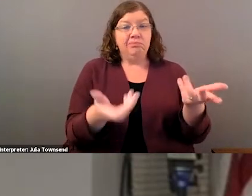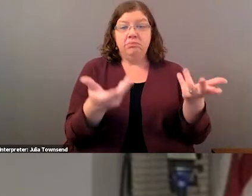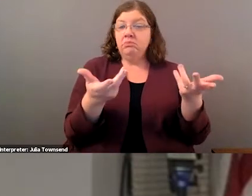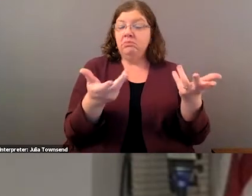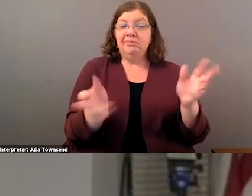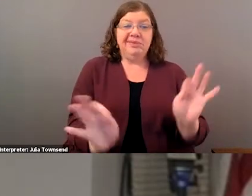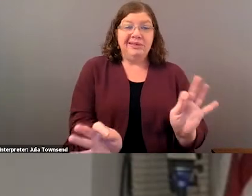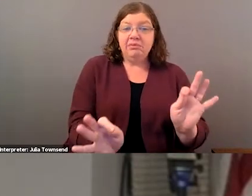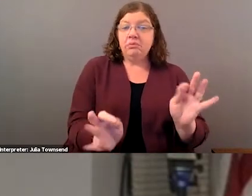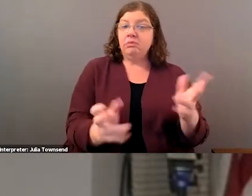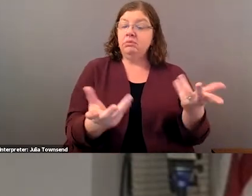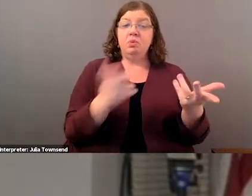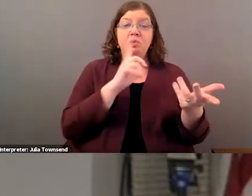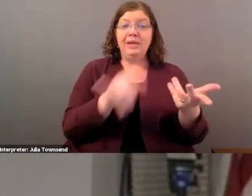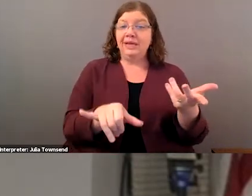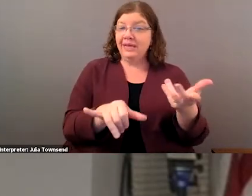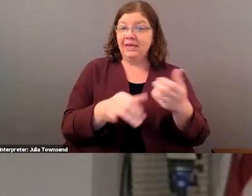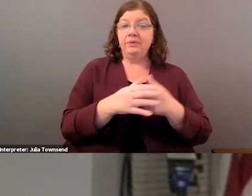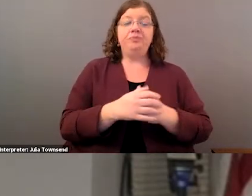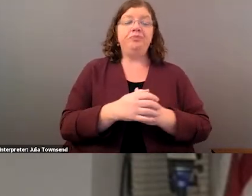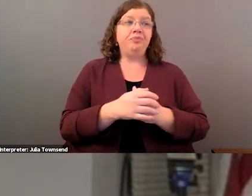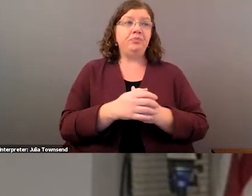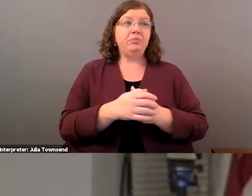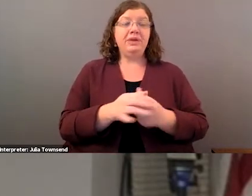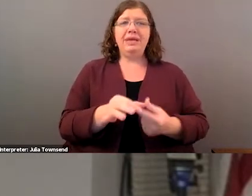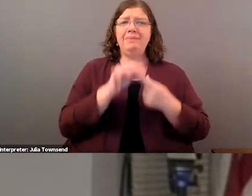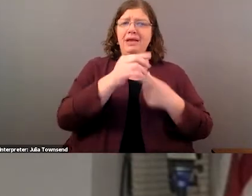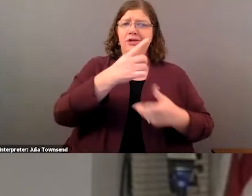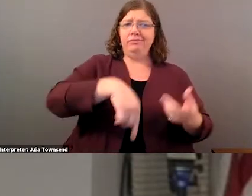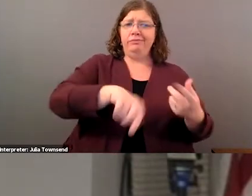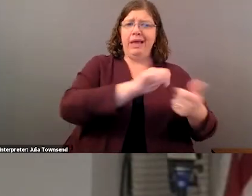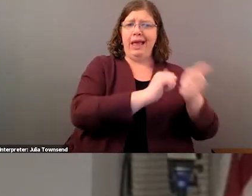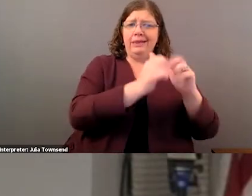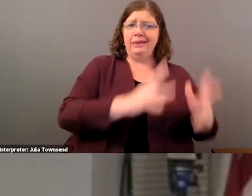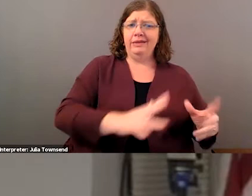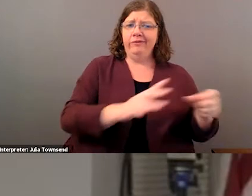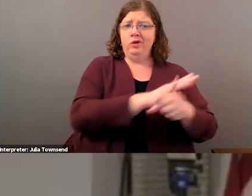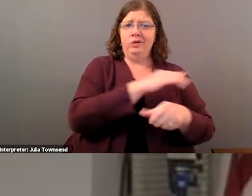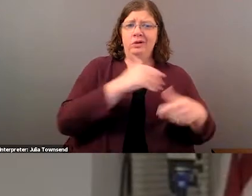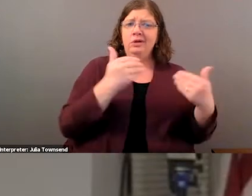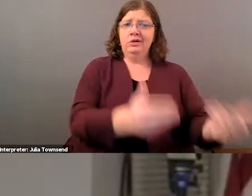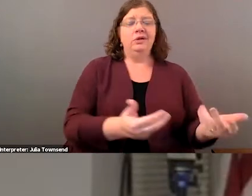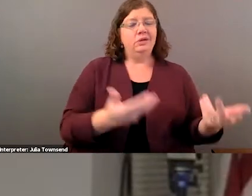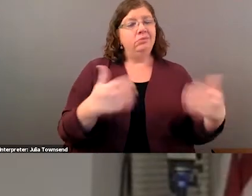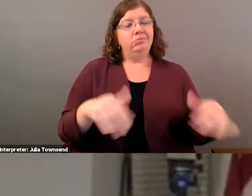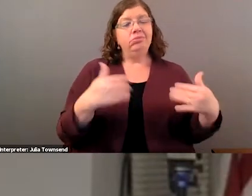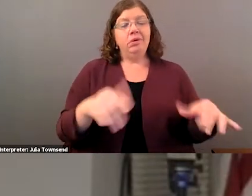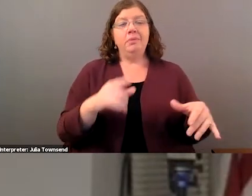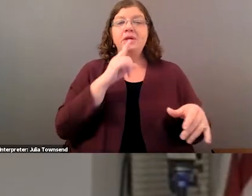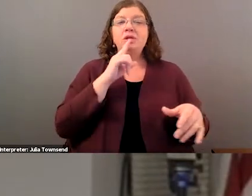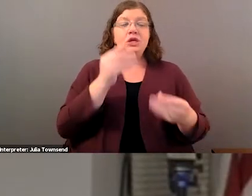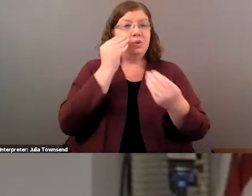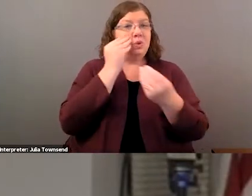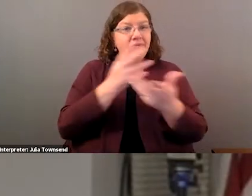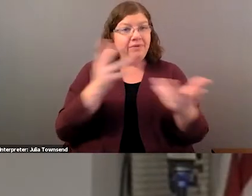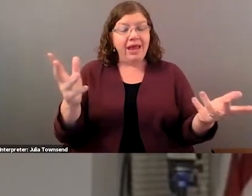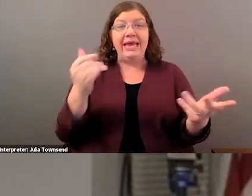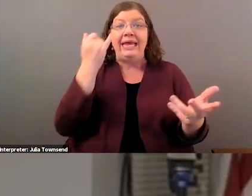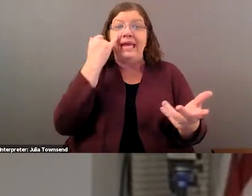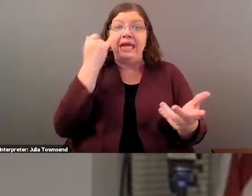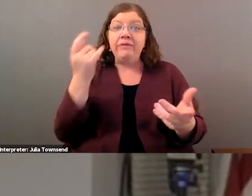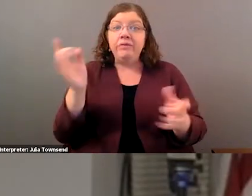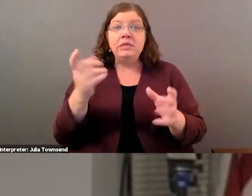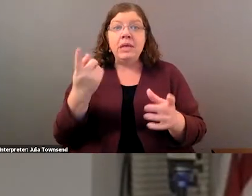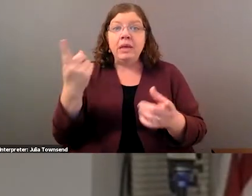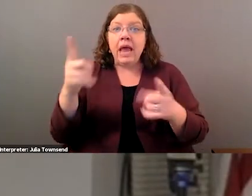nominal, really, especially with athletics back in full swing. So, but again, just to convey, ring the alarm bells if